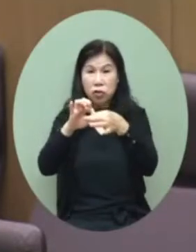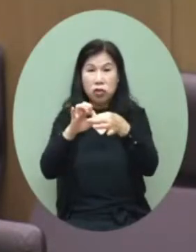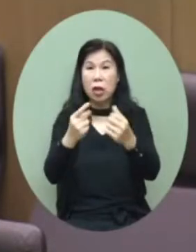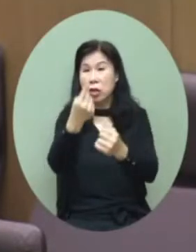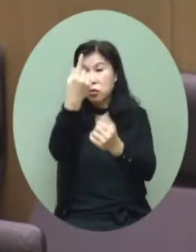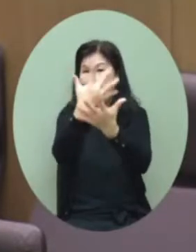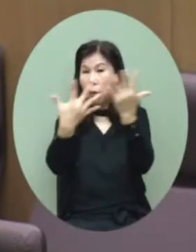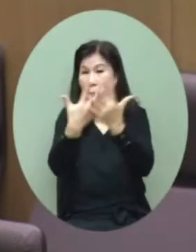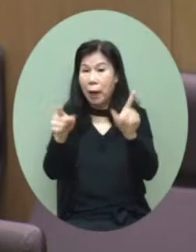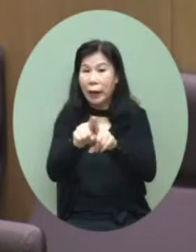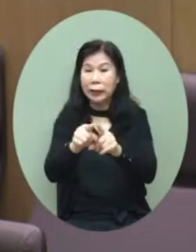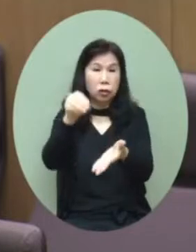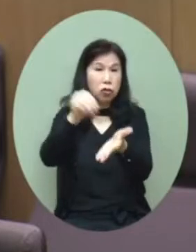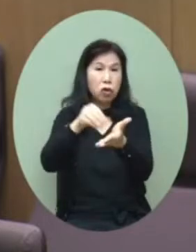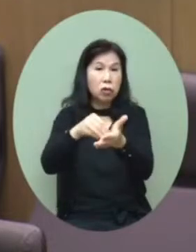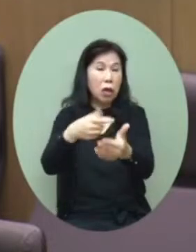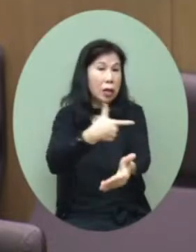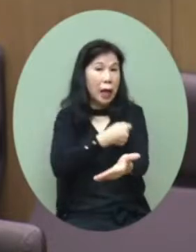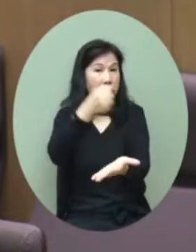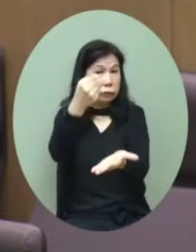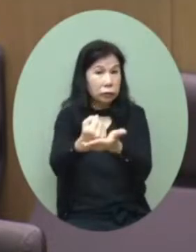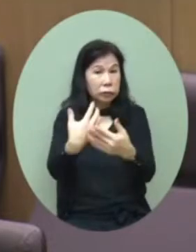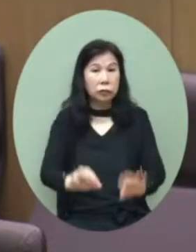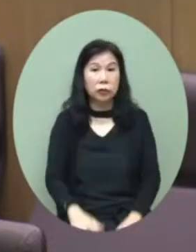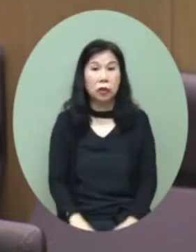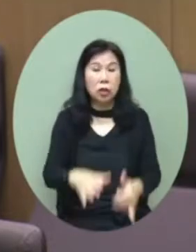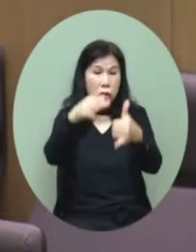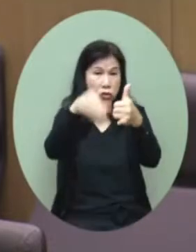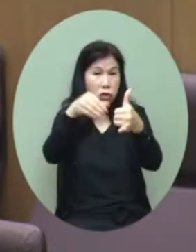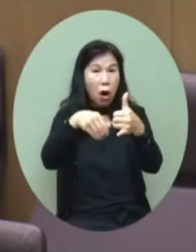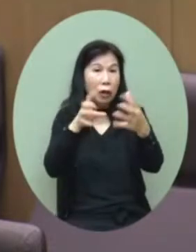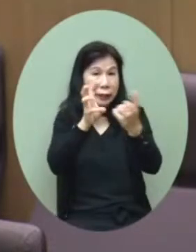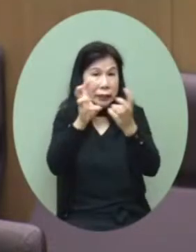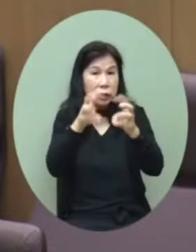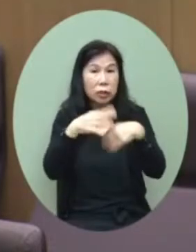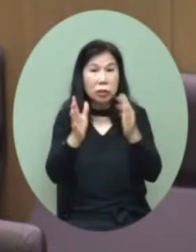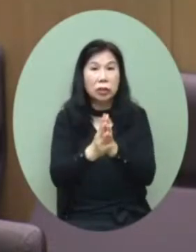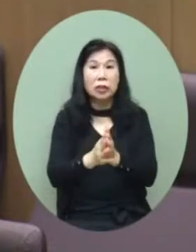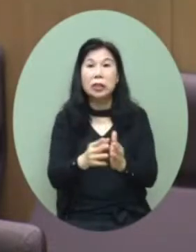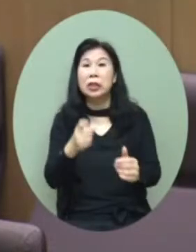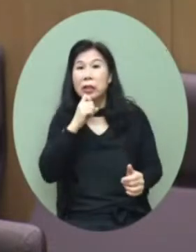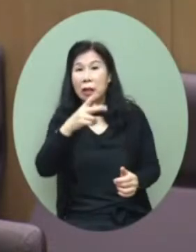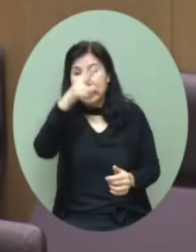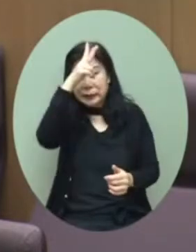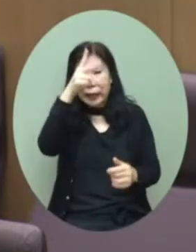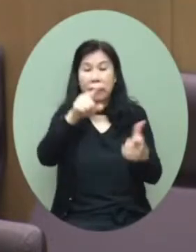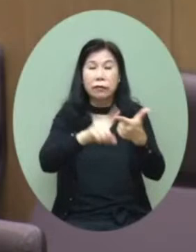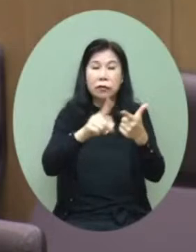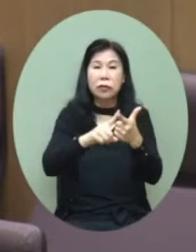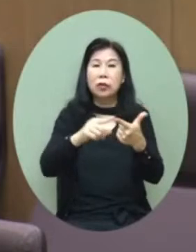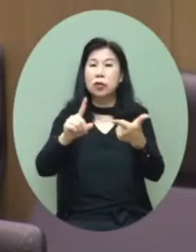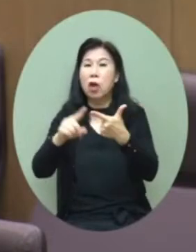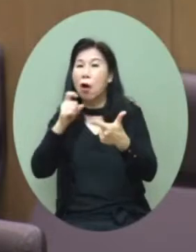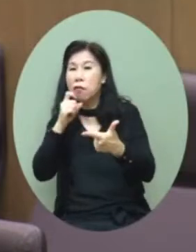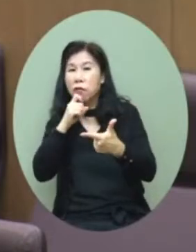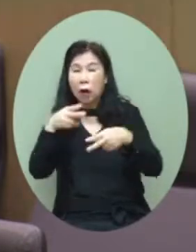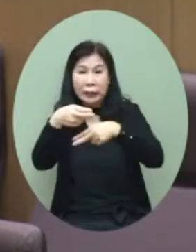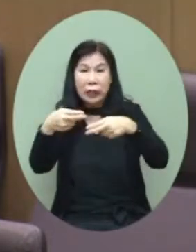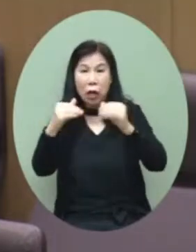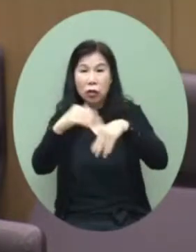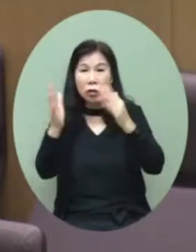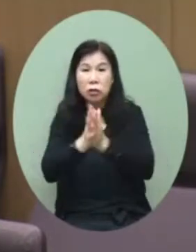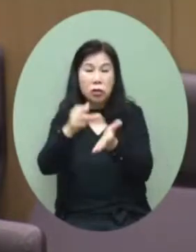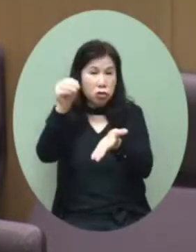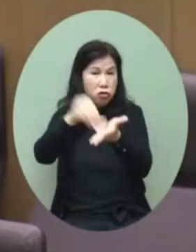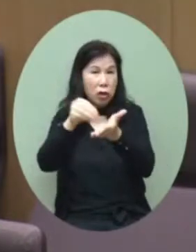Well, the restaurants will have to have their code verifier connected to the government database.